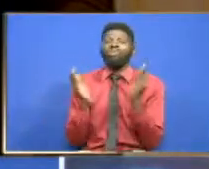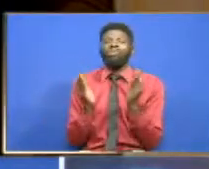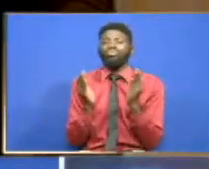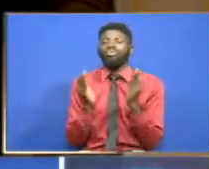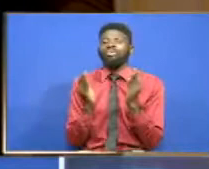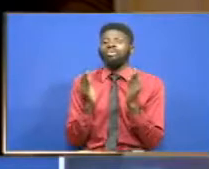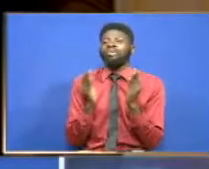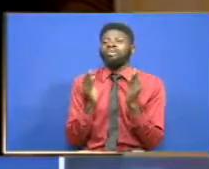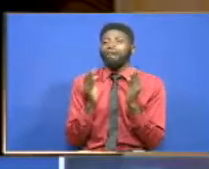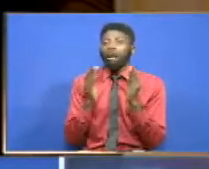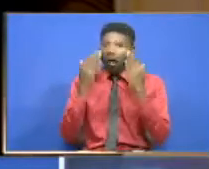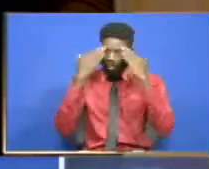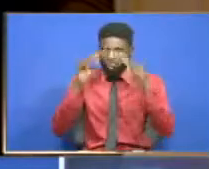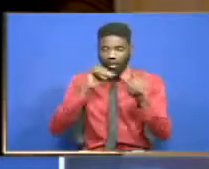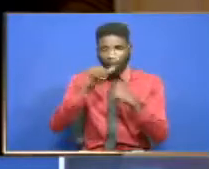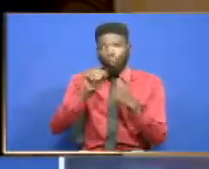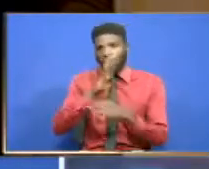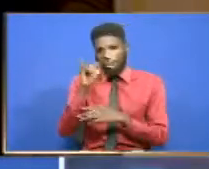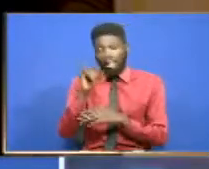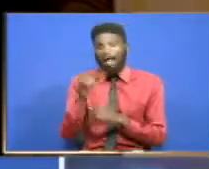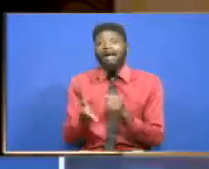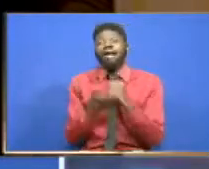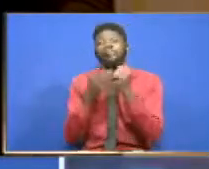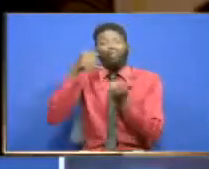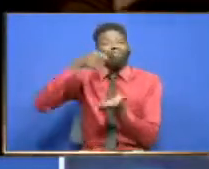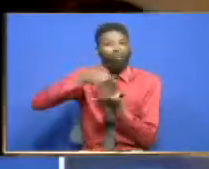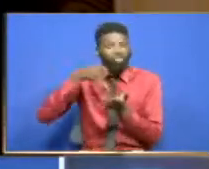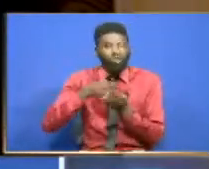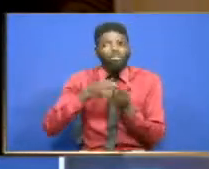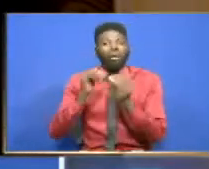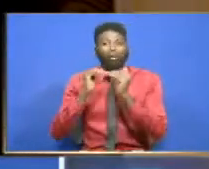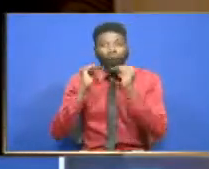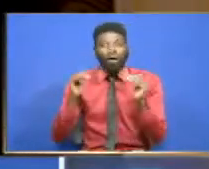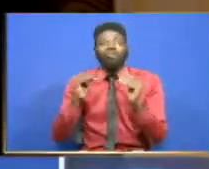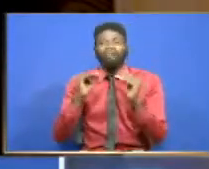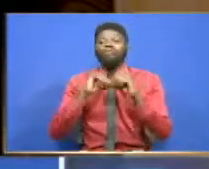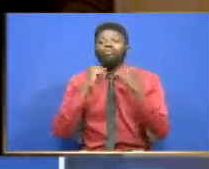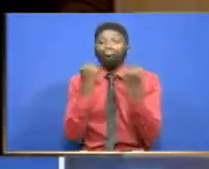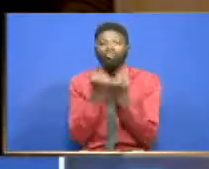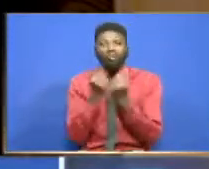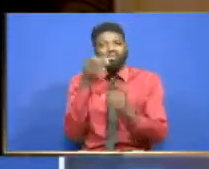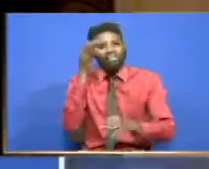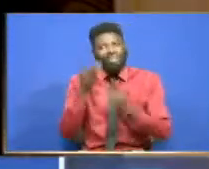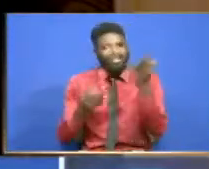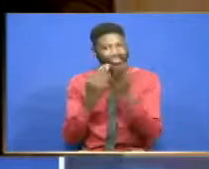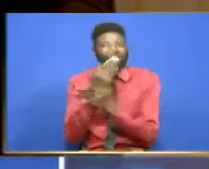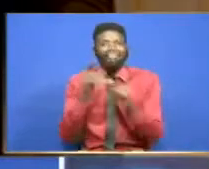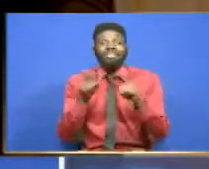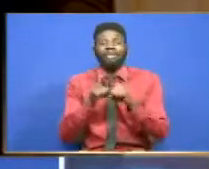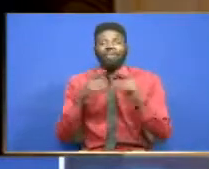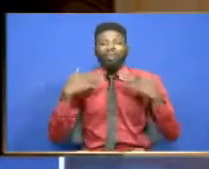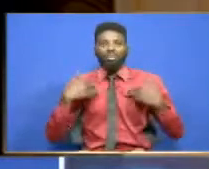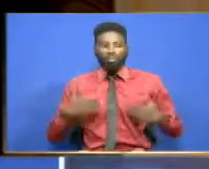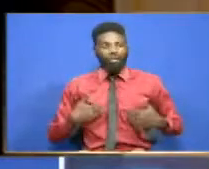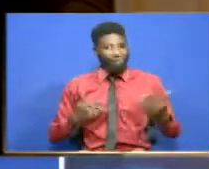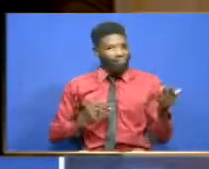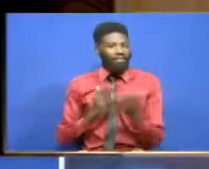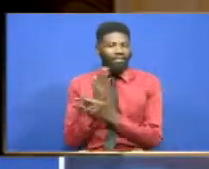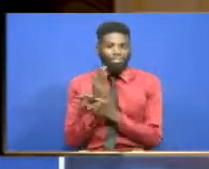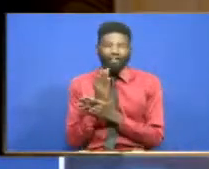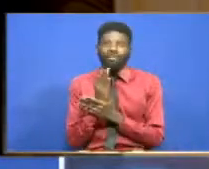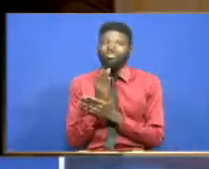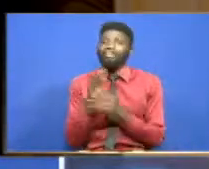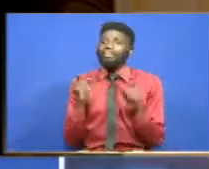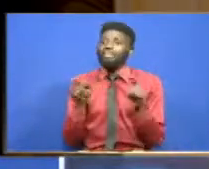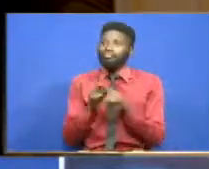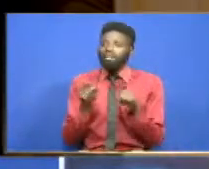that will promote equality, social justice, inclusiveness, and human rights. After all, transparency, good